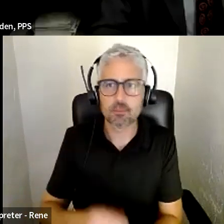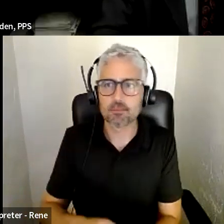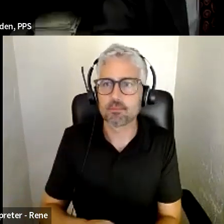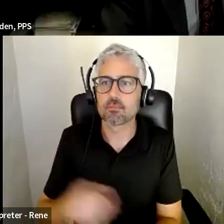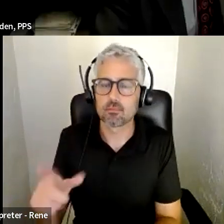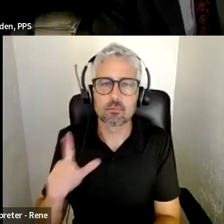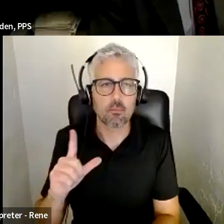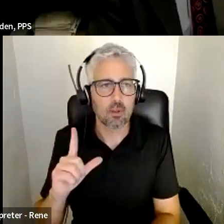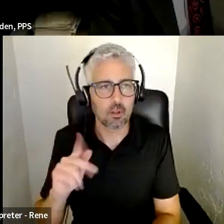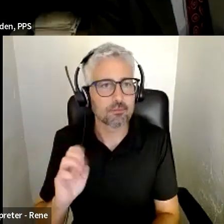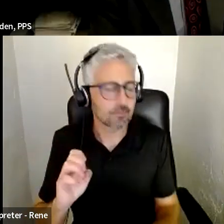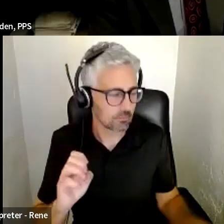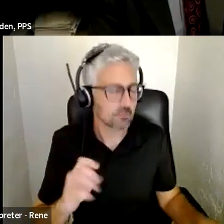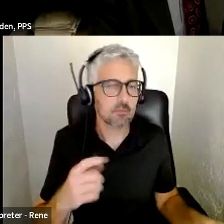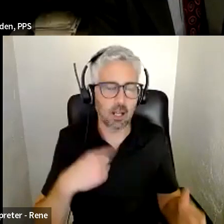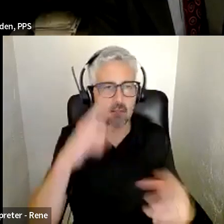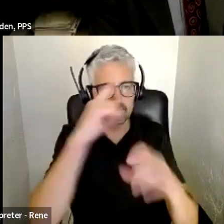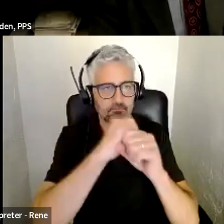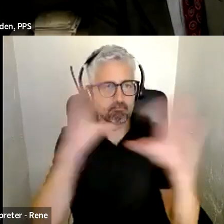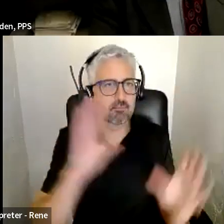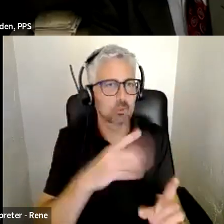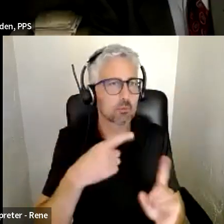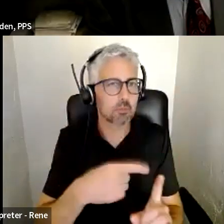I can visualize that. I think that makes a lot of sense. Amlan,